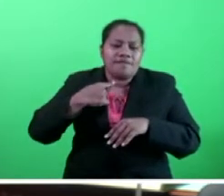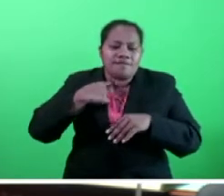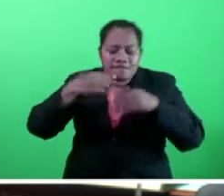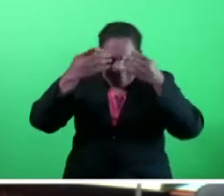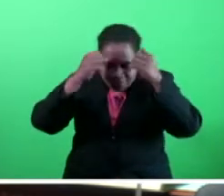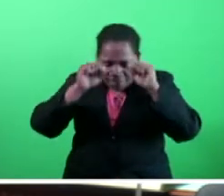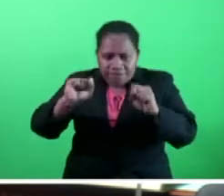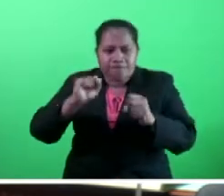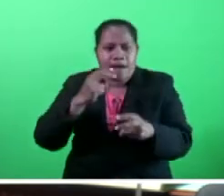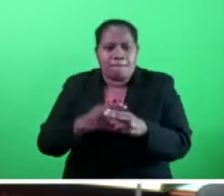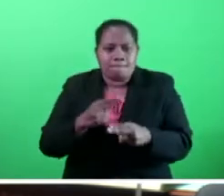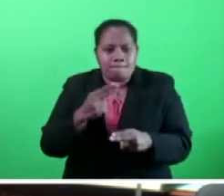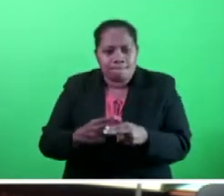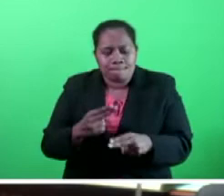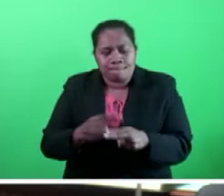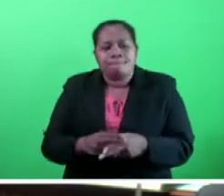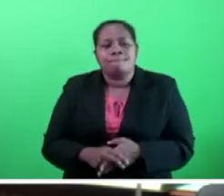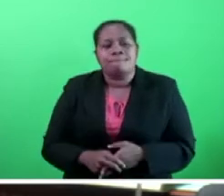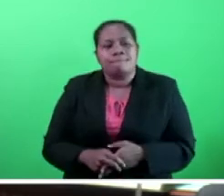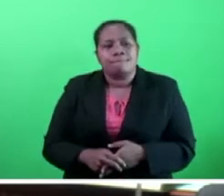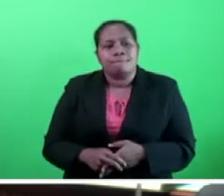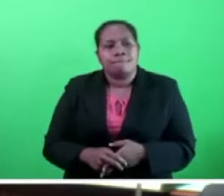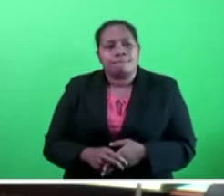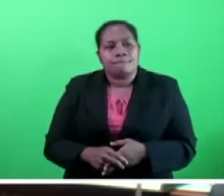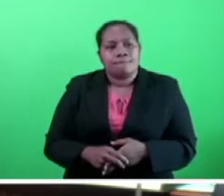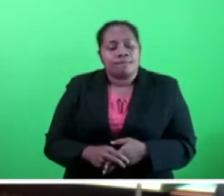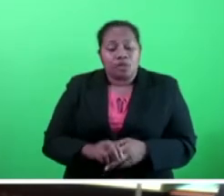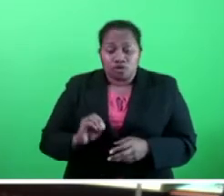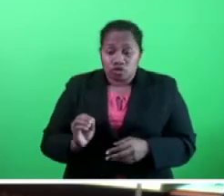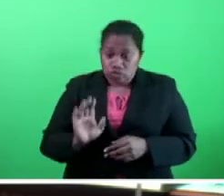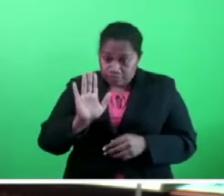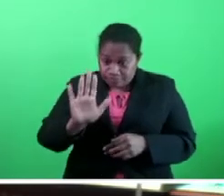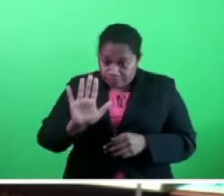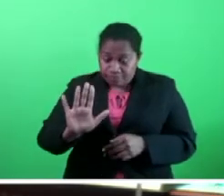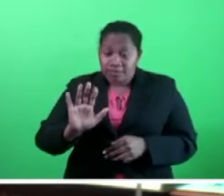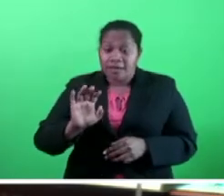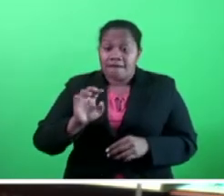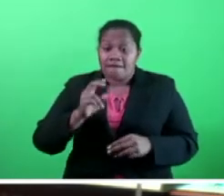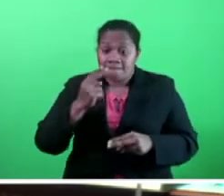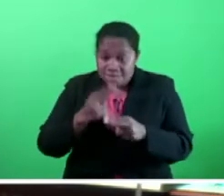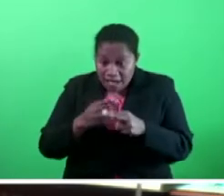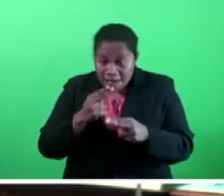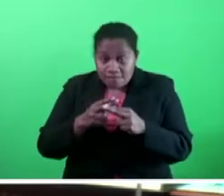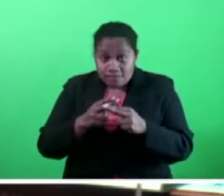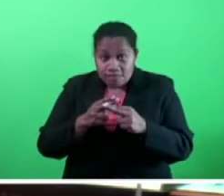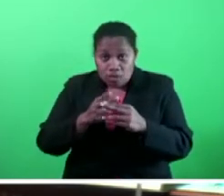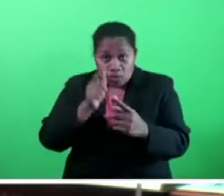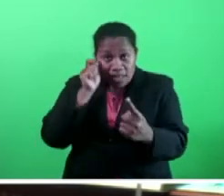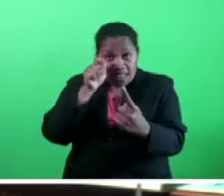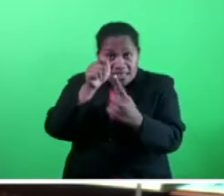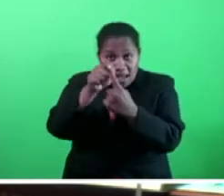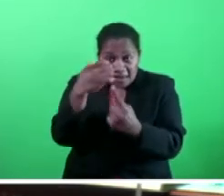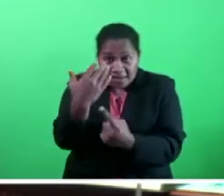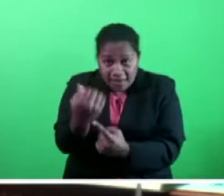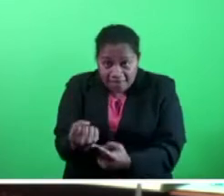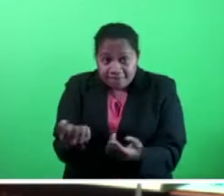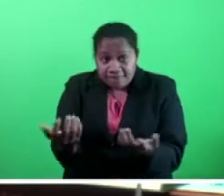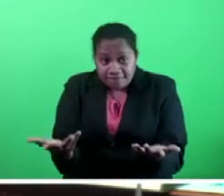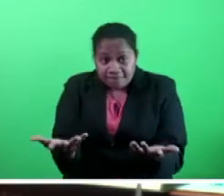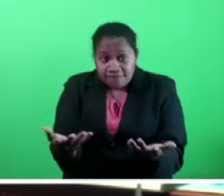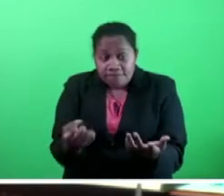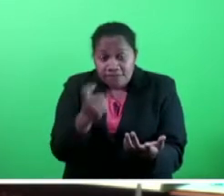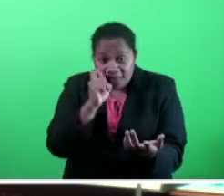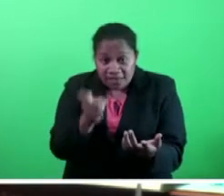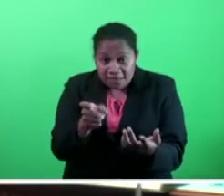set up new farms. So you have 10 farms. The target that we have, if we expand